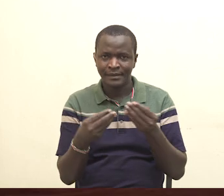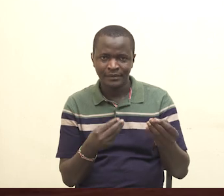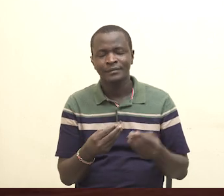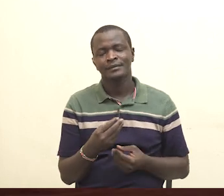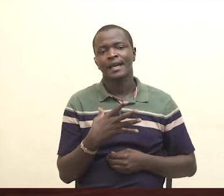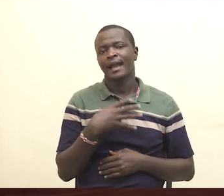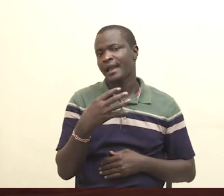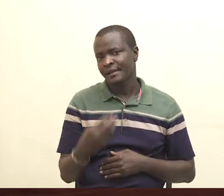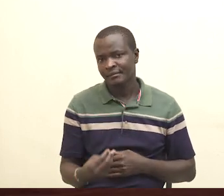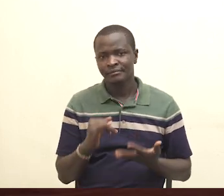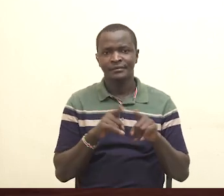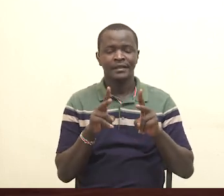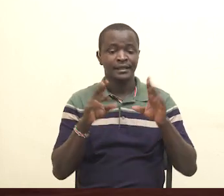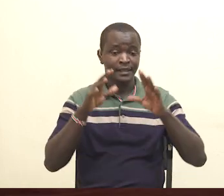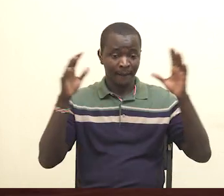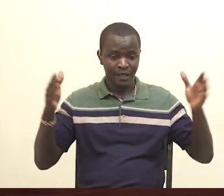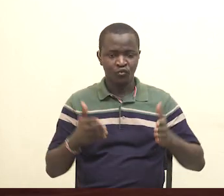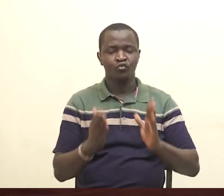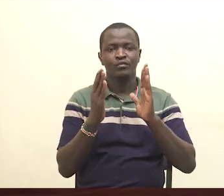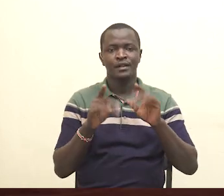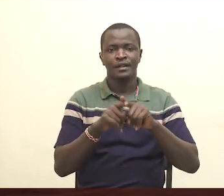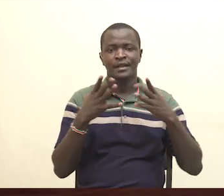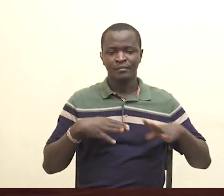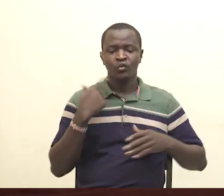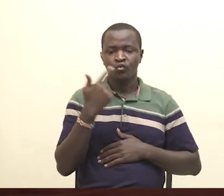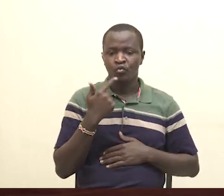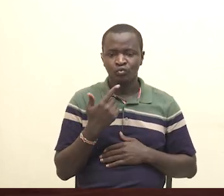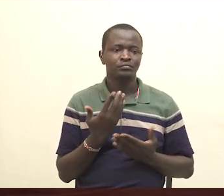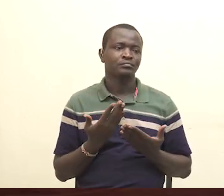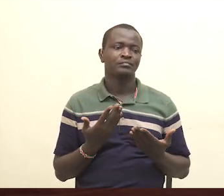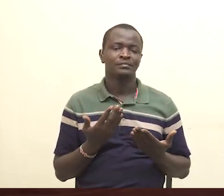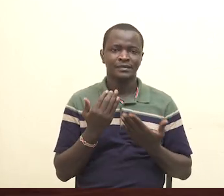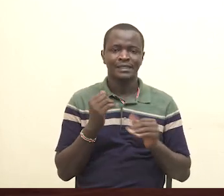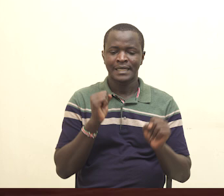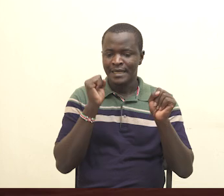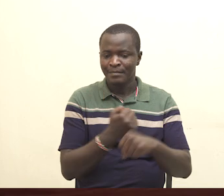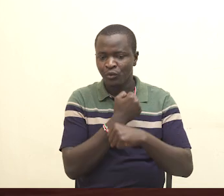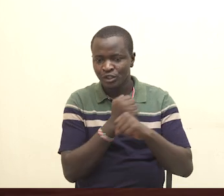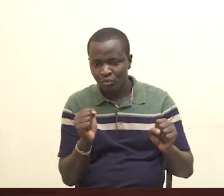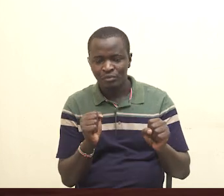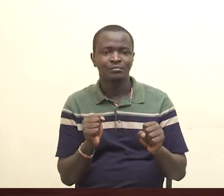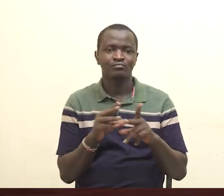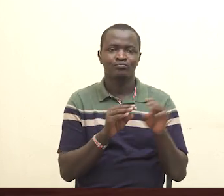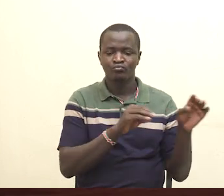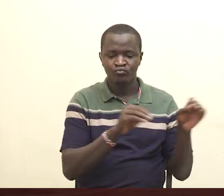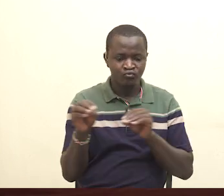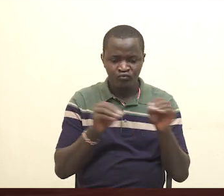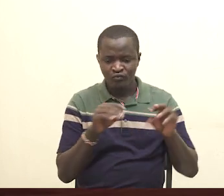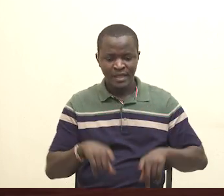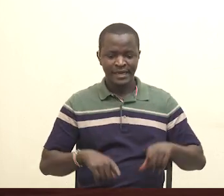people living with disability. And in a big way, those people who could not